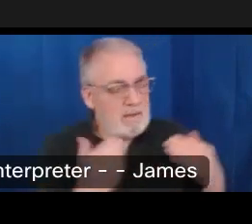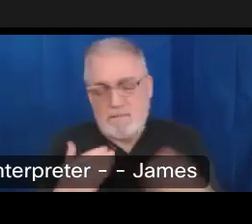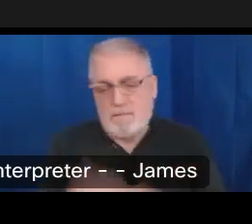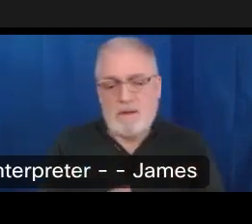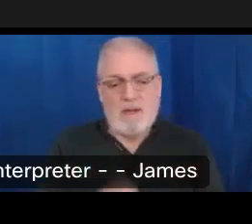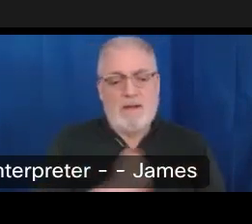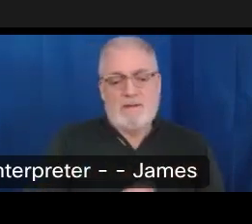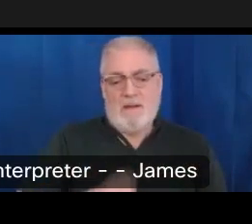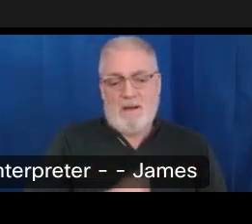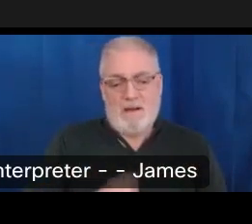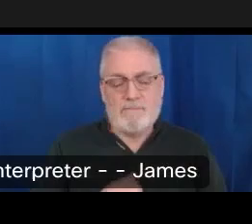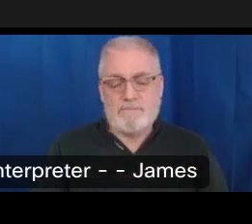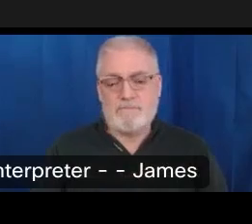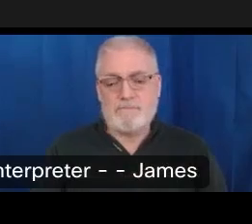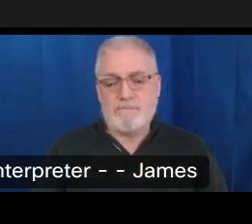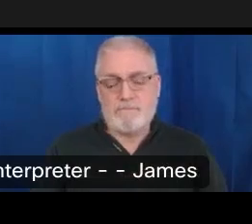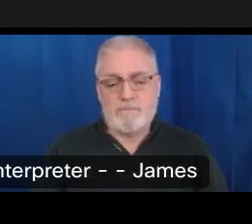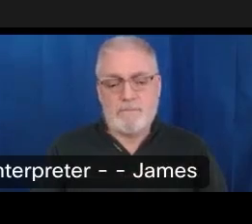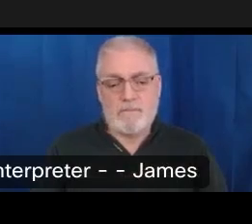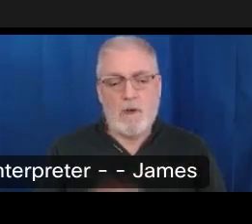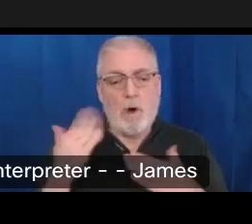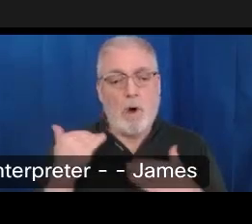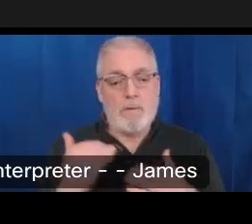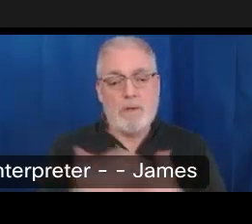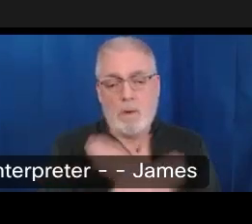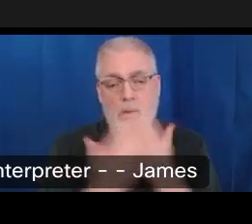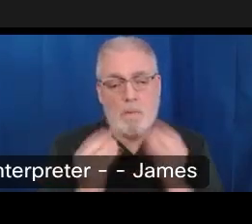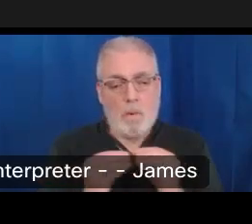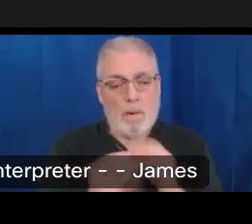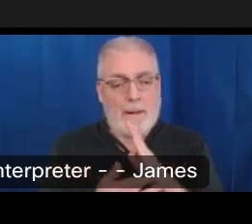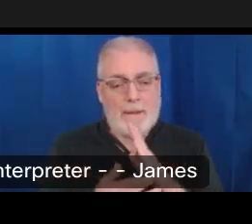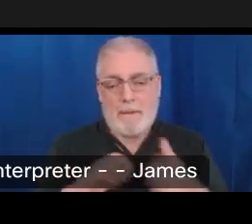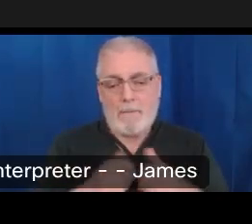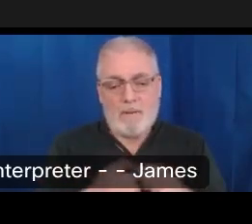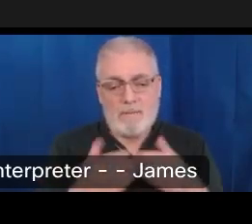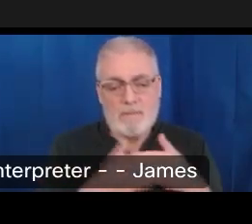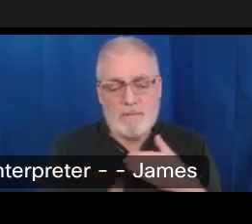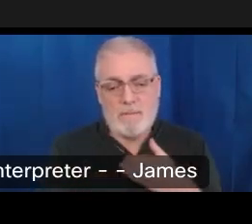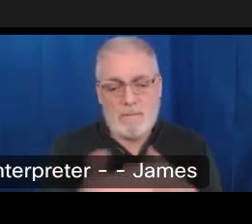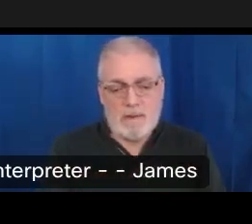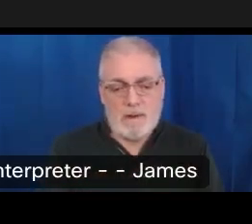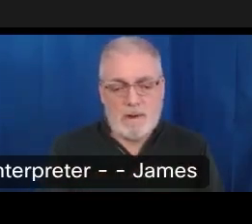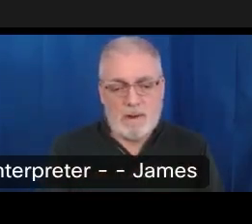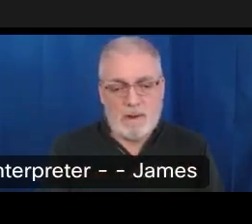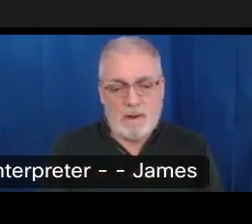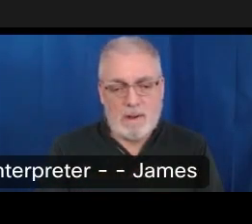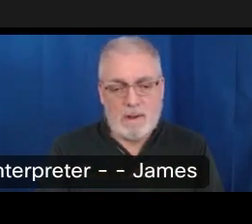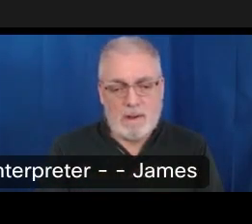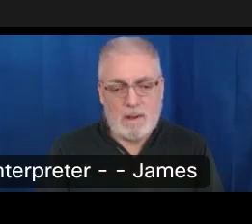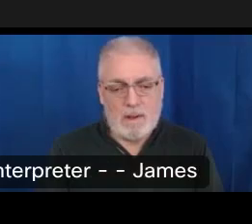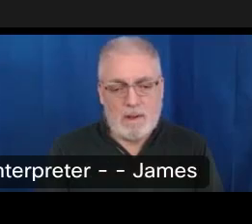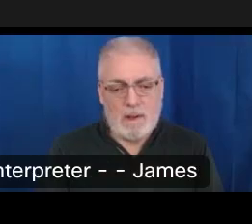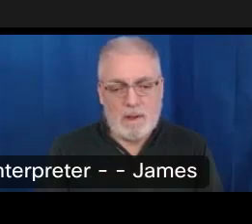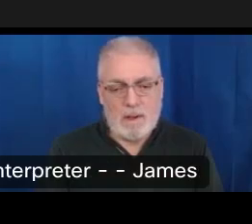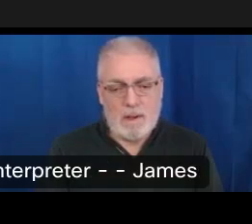about that. Hopefully no more technical difficulties. Chris, the only other note is your slides are in presentation or then in like